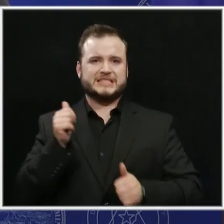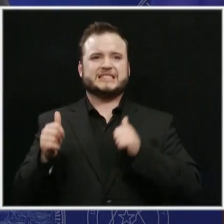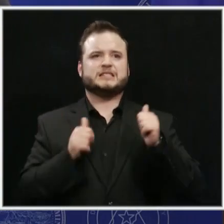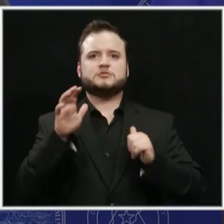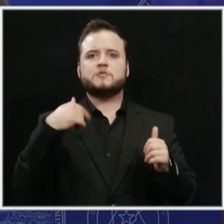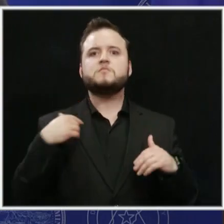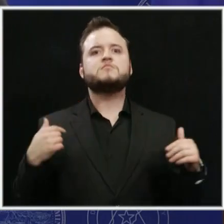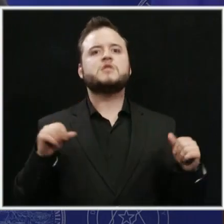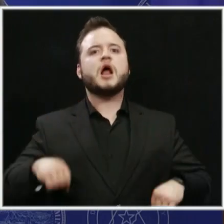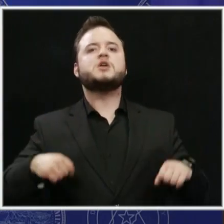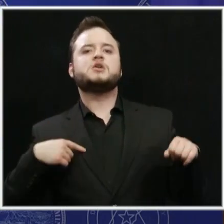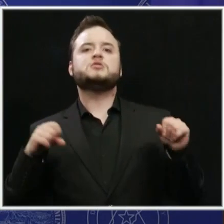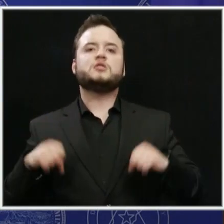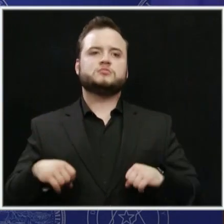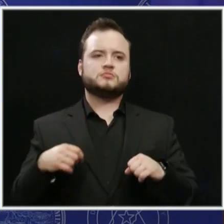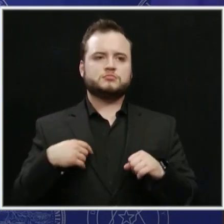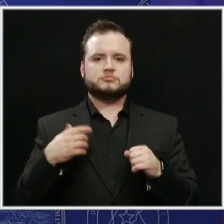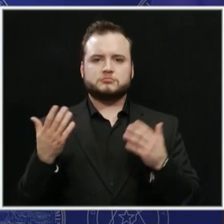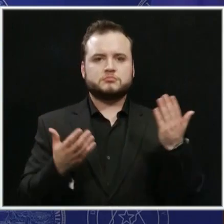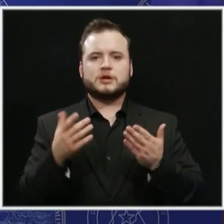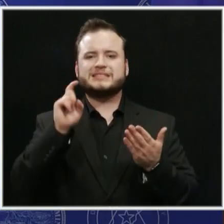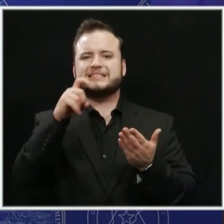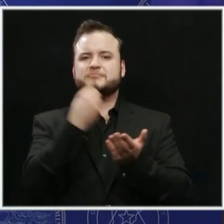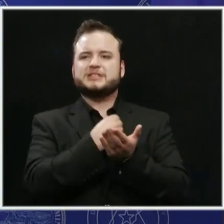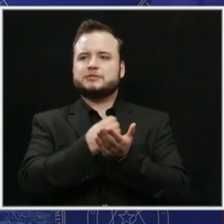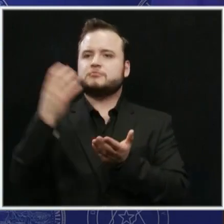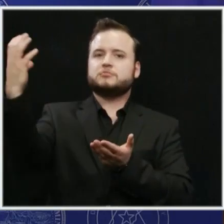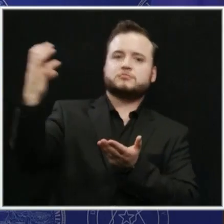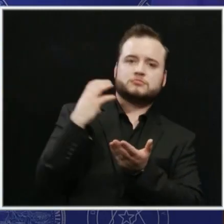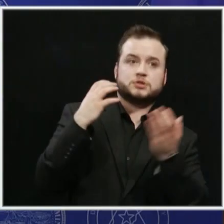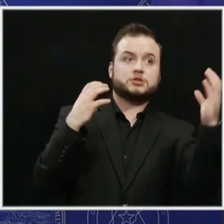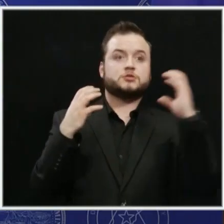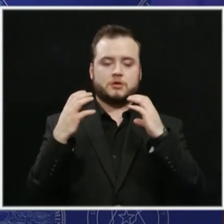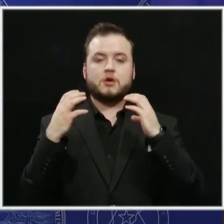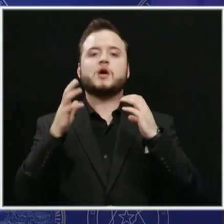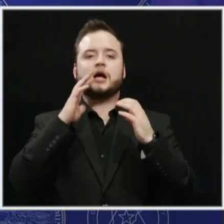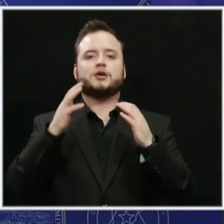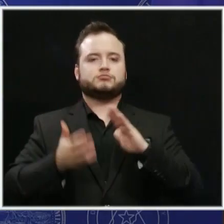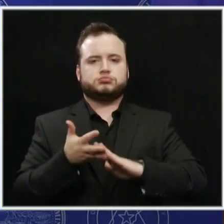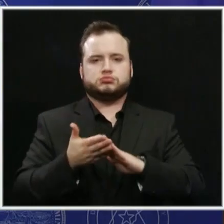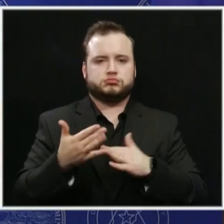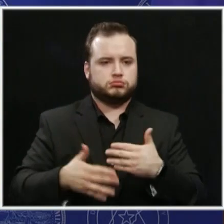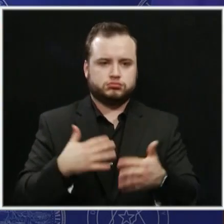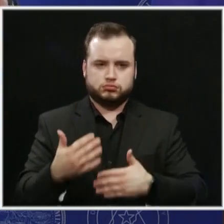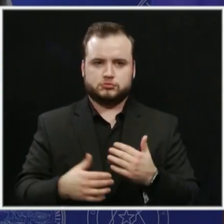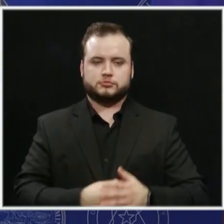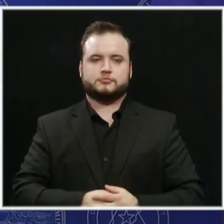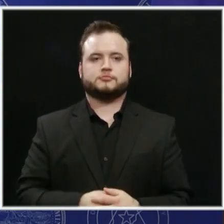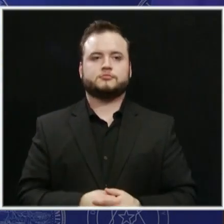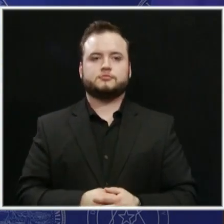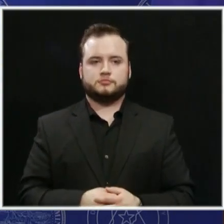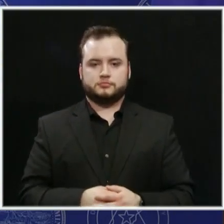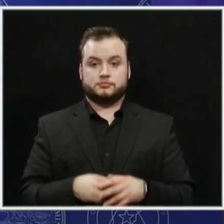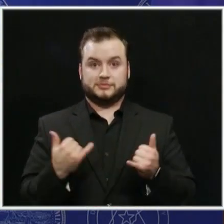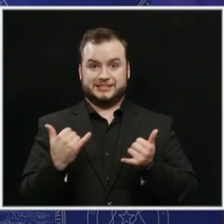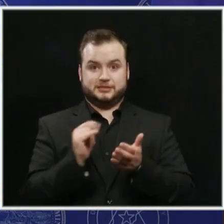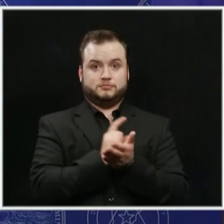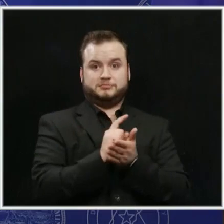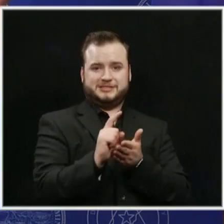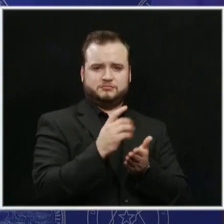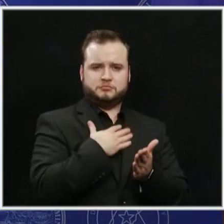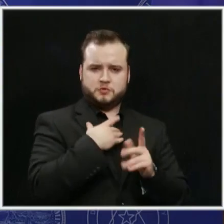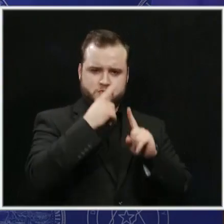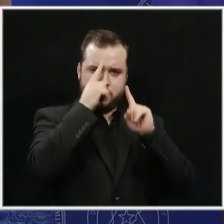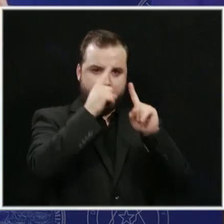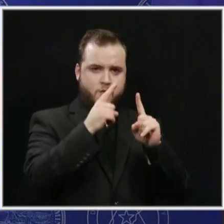in place and aligning them and being ready to go. When I spoke earlier this week, it was my goal to make sure that we're testing everybody who should